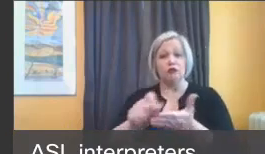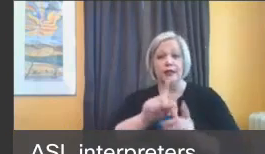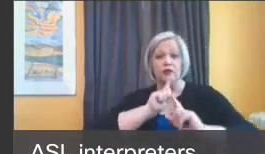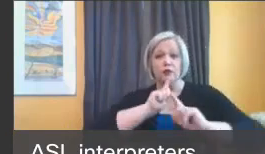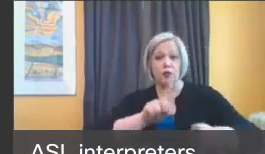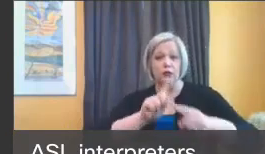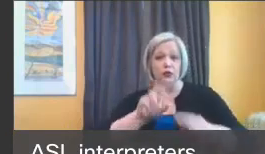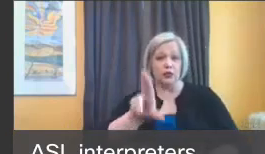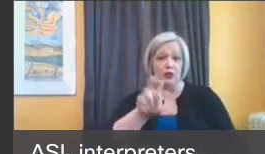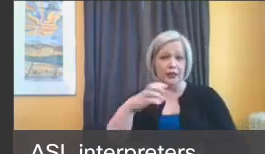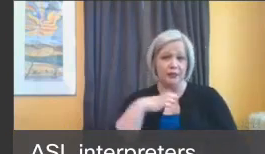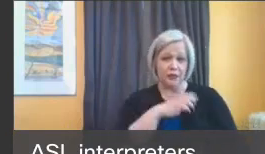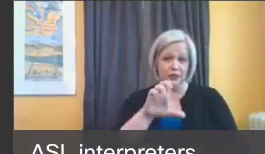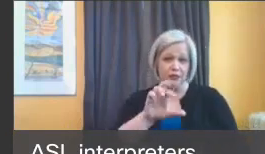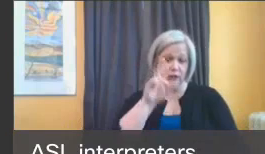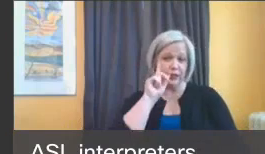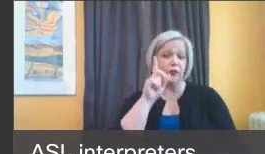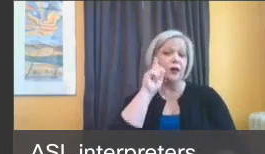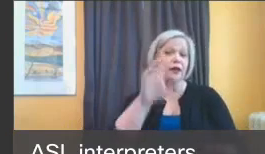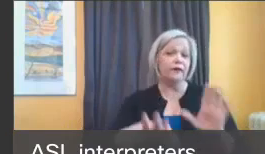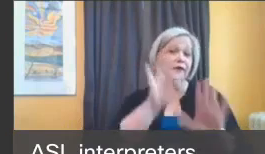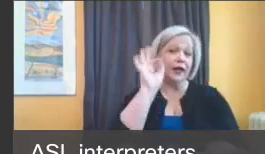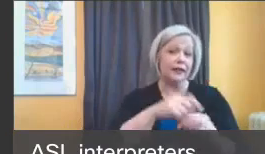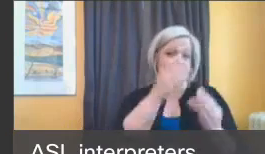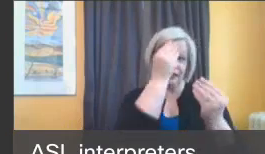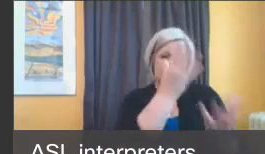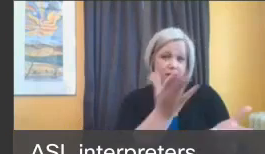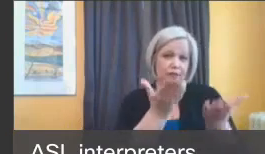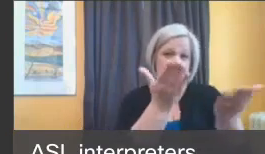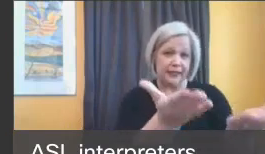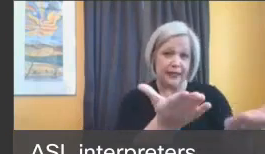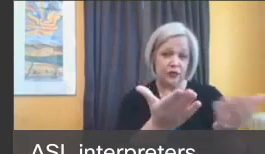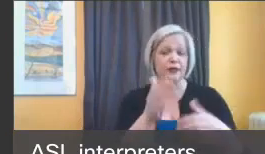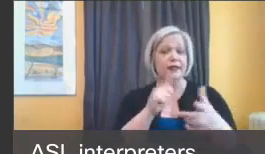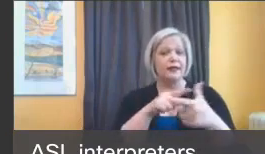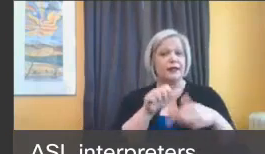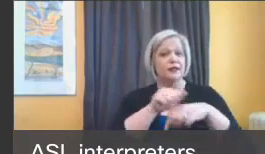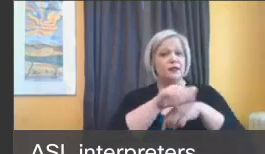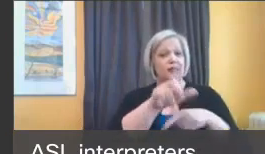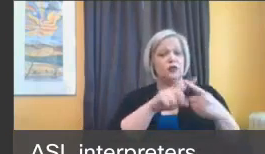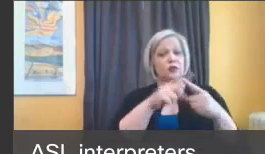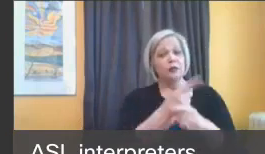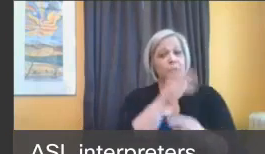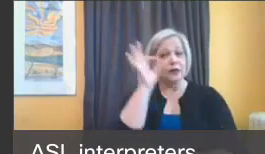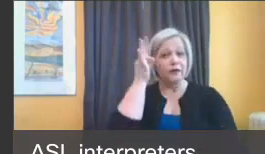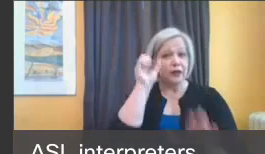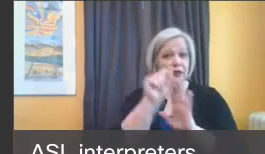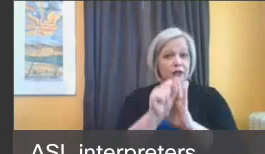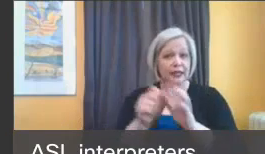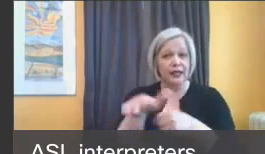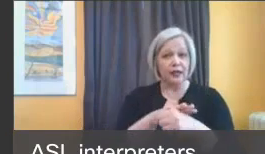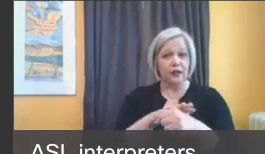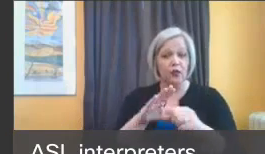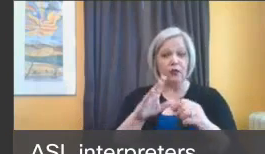will include findings and recommendations. The commission will then forward those recommendations to the appropriate federal, state, and local